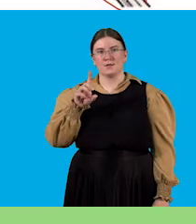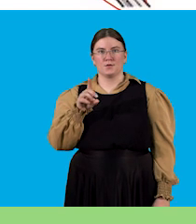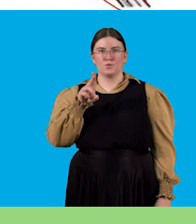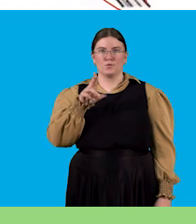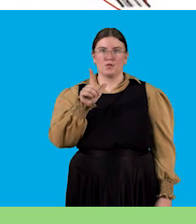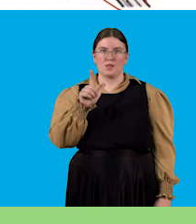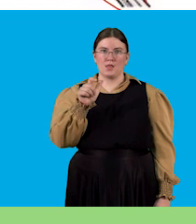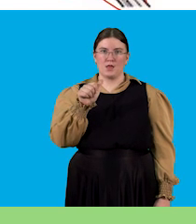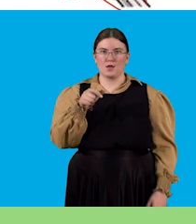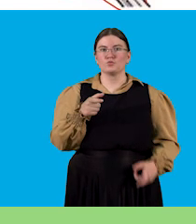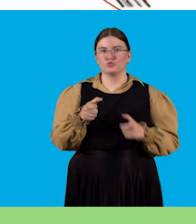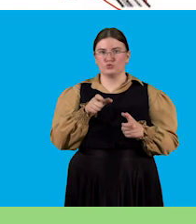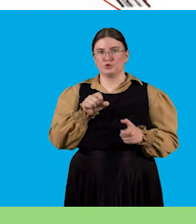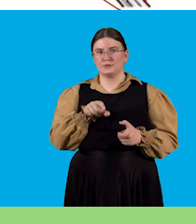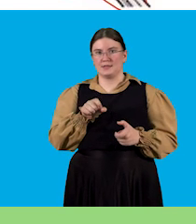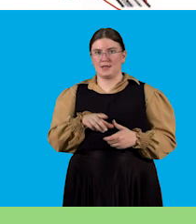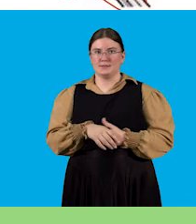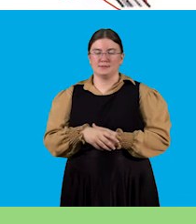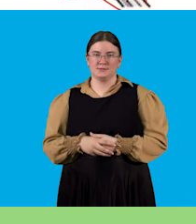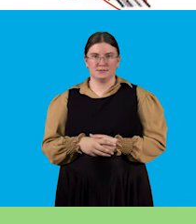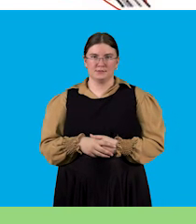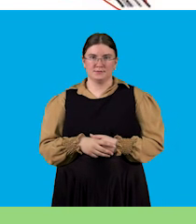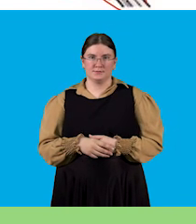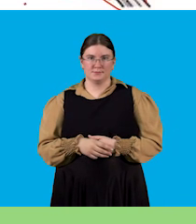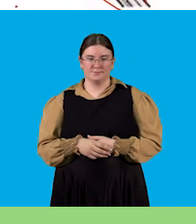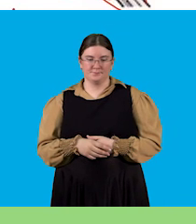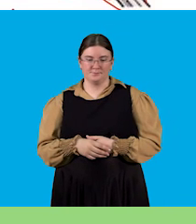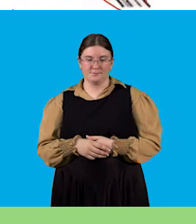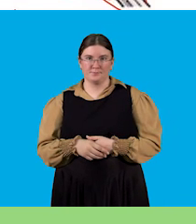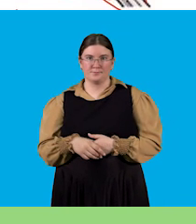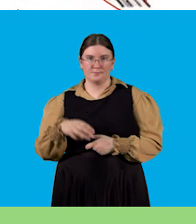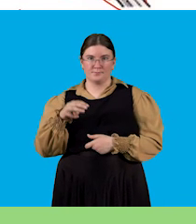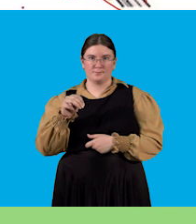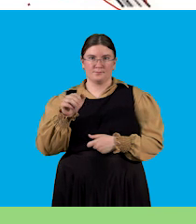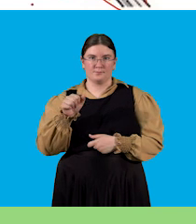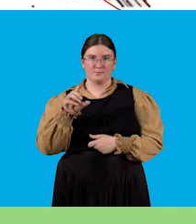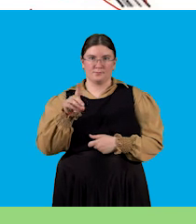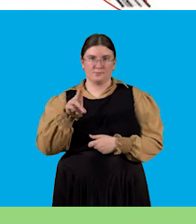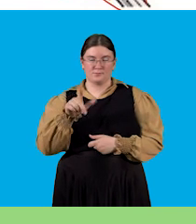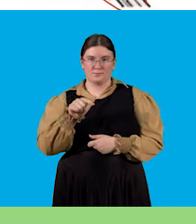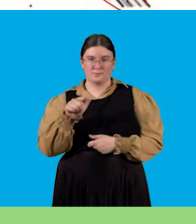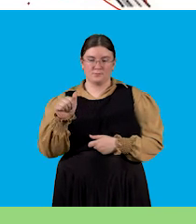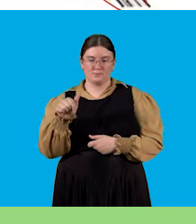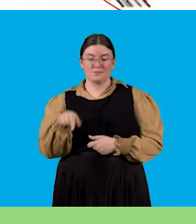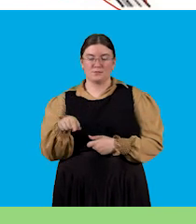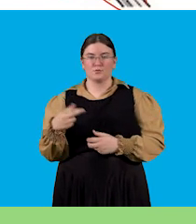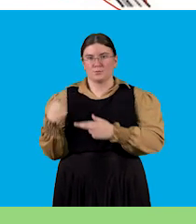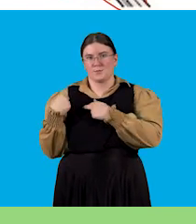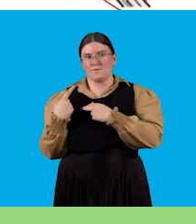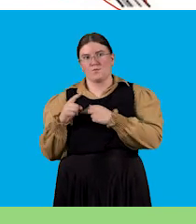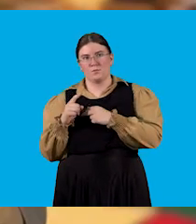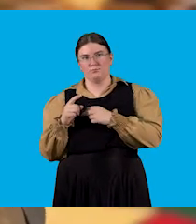oblongata and controls and is responsible for controlling involuntary activities